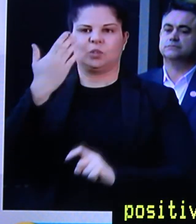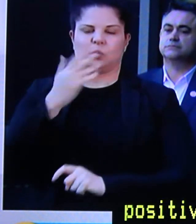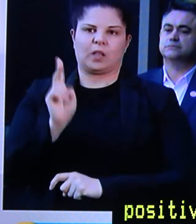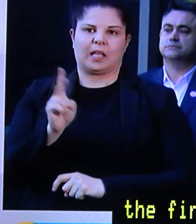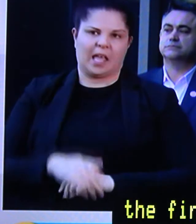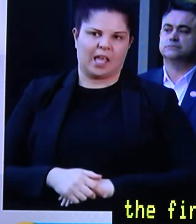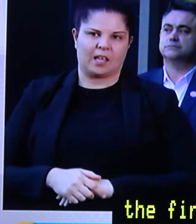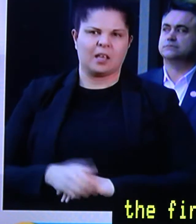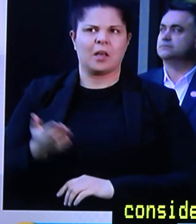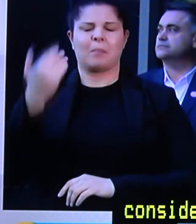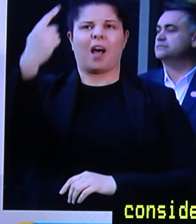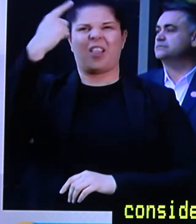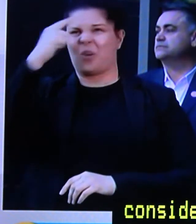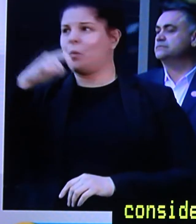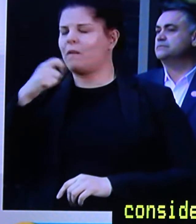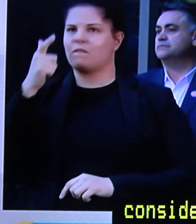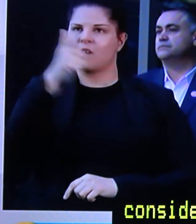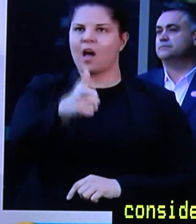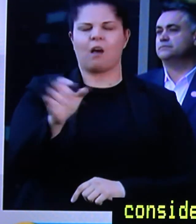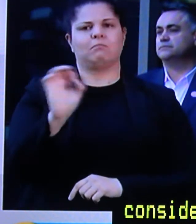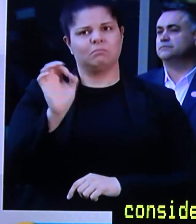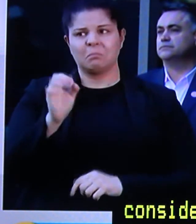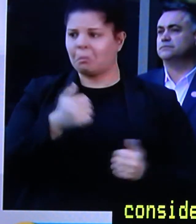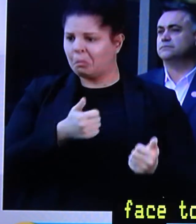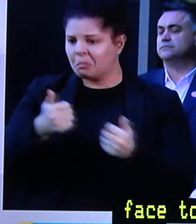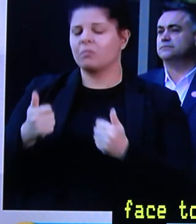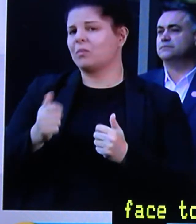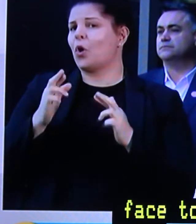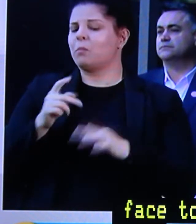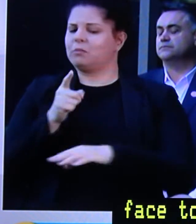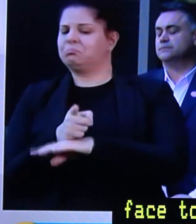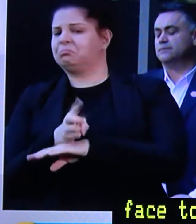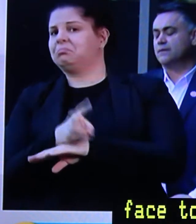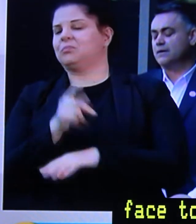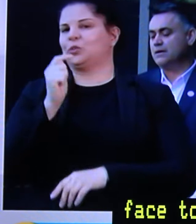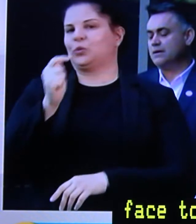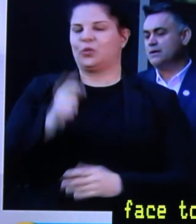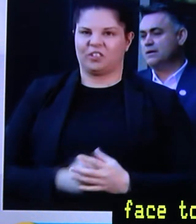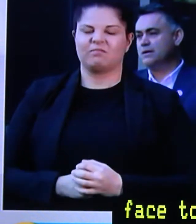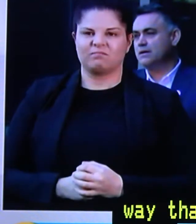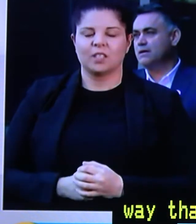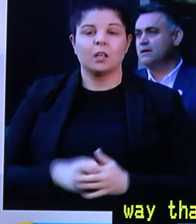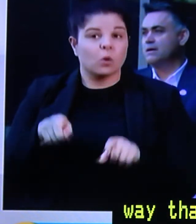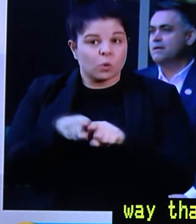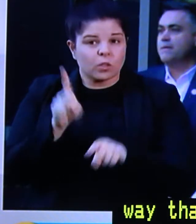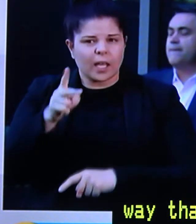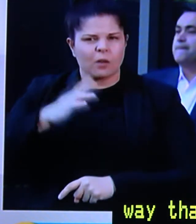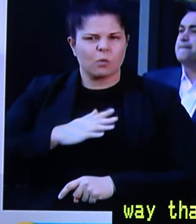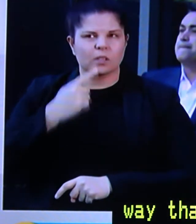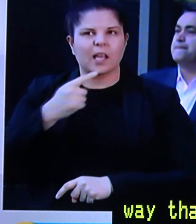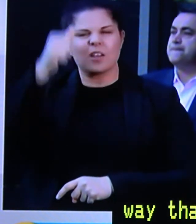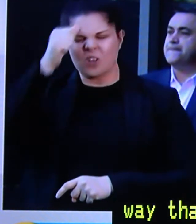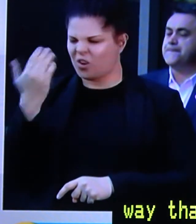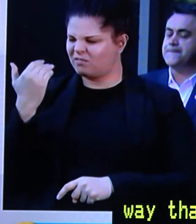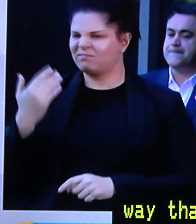in a quicker way than we'd first anticipated. I also want to stress again that whilst we had been with some tough